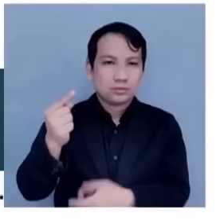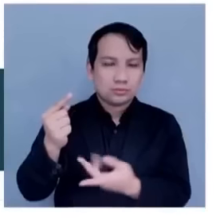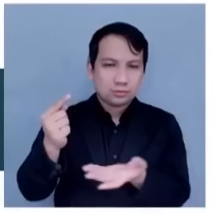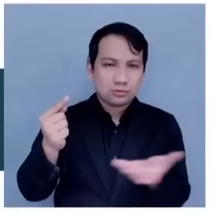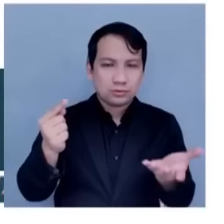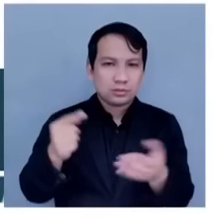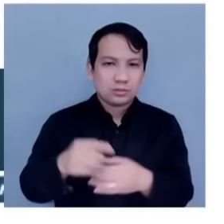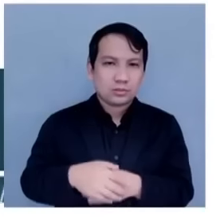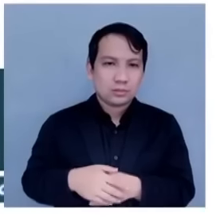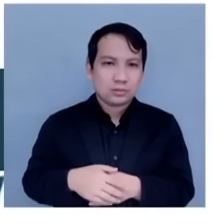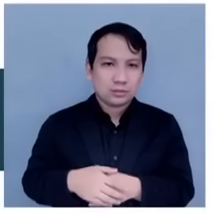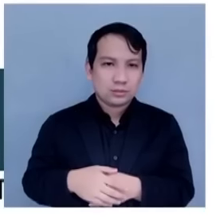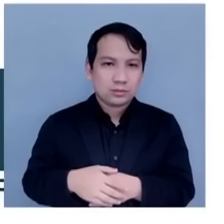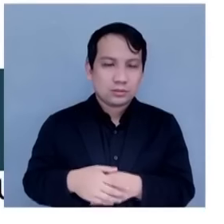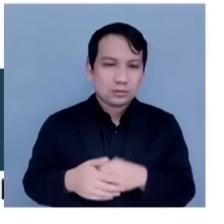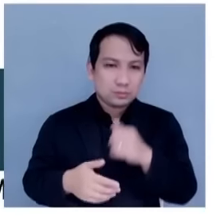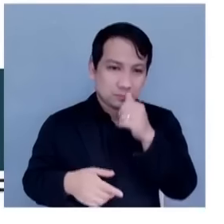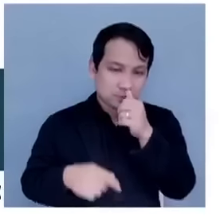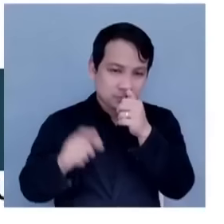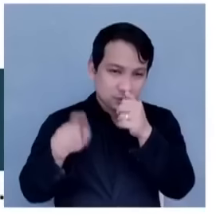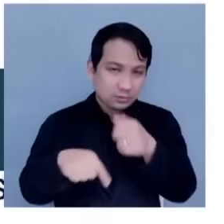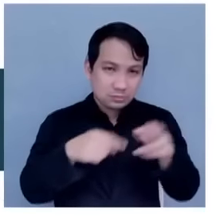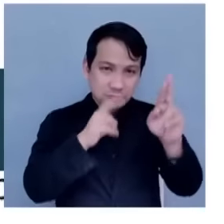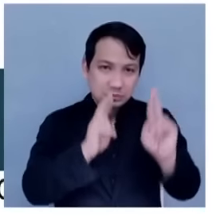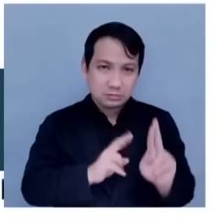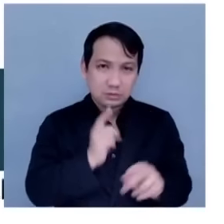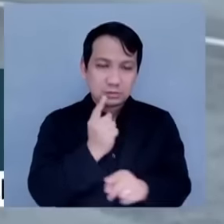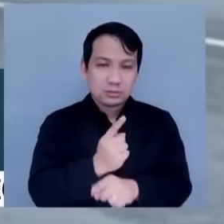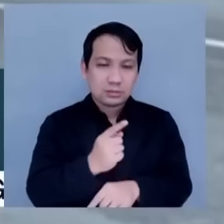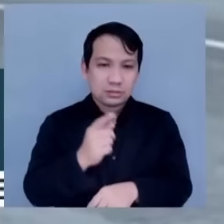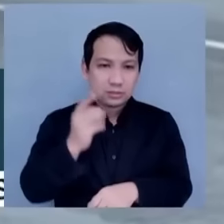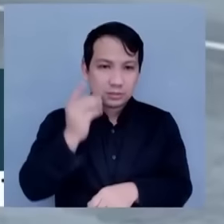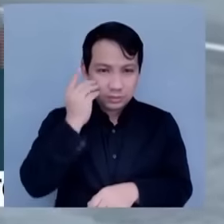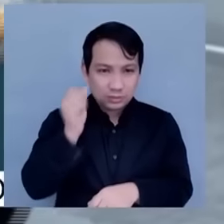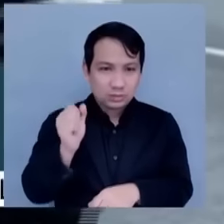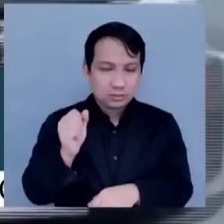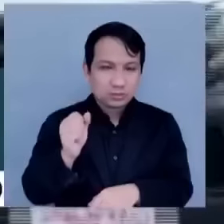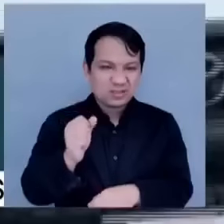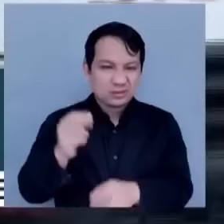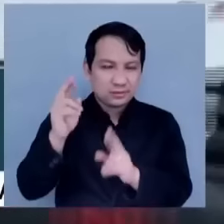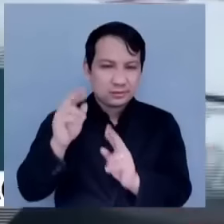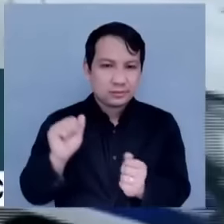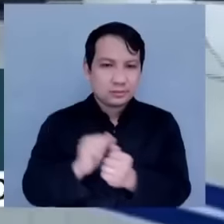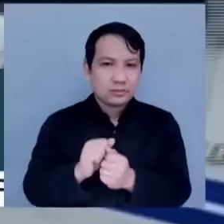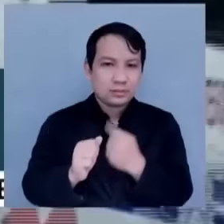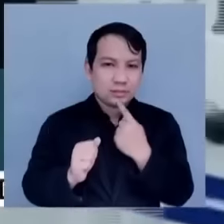And that should be respected. Go ahead, Attorney David. Yeah, it should be respected because